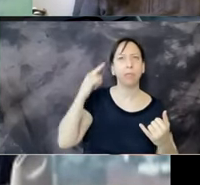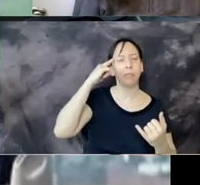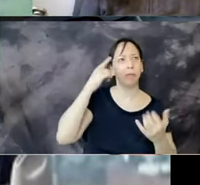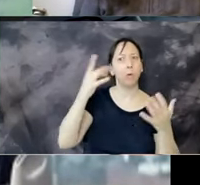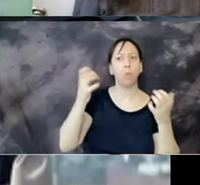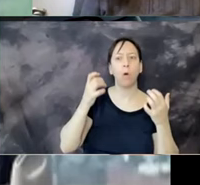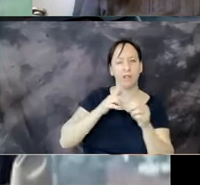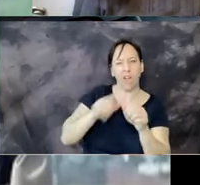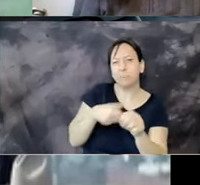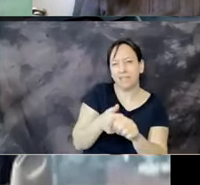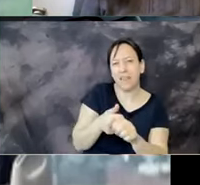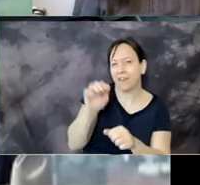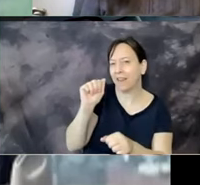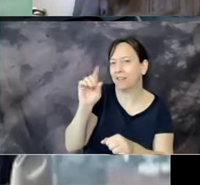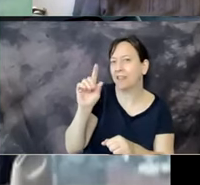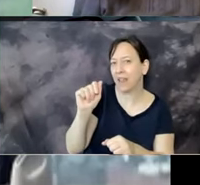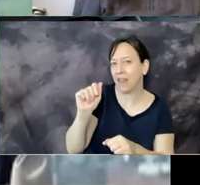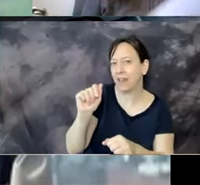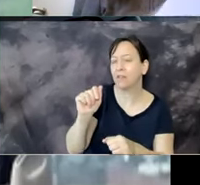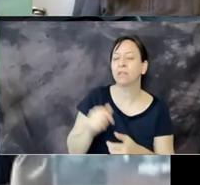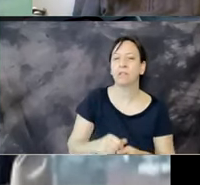update ADA. Thank you.